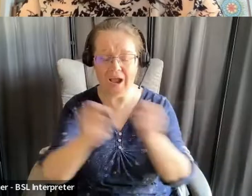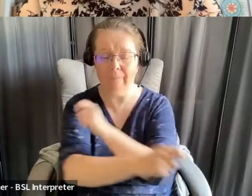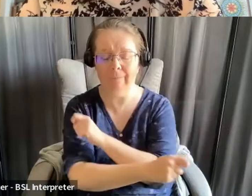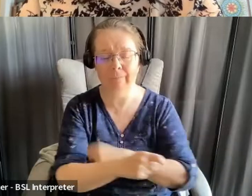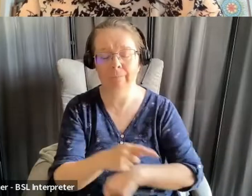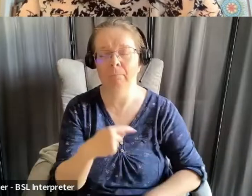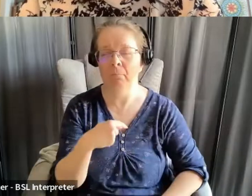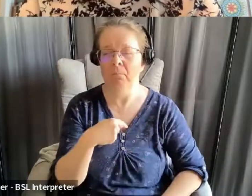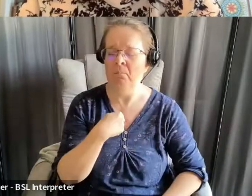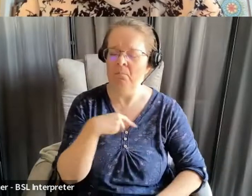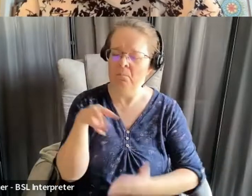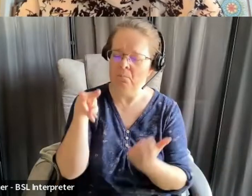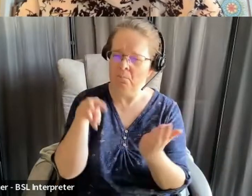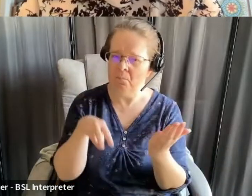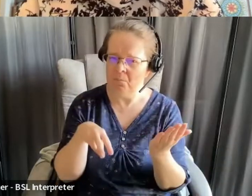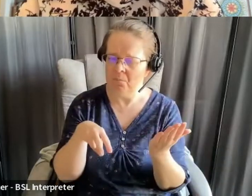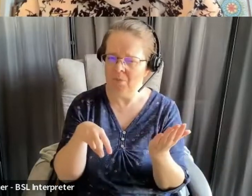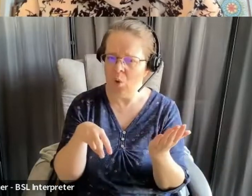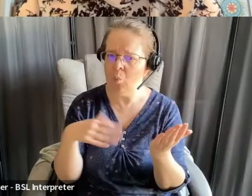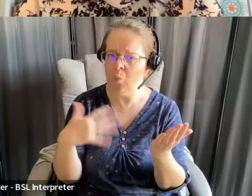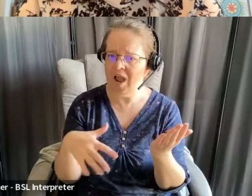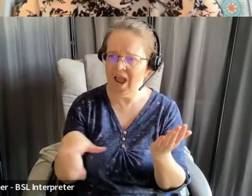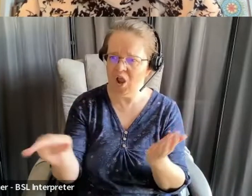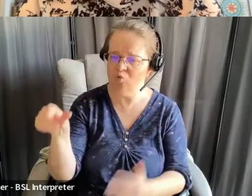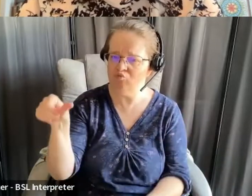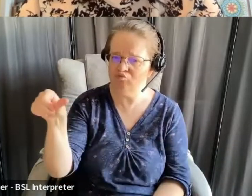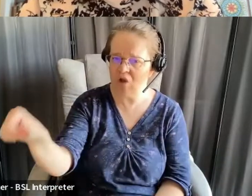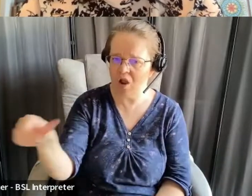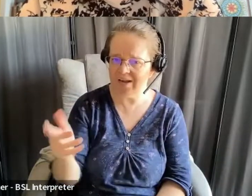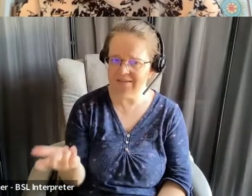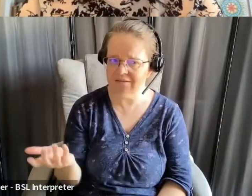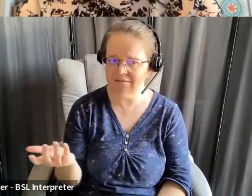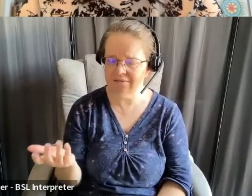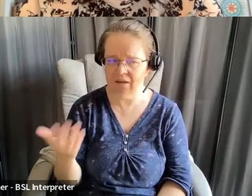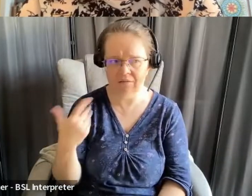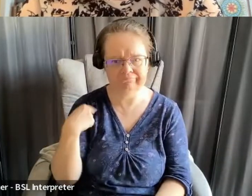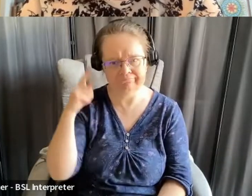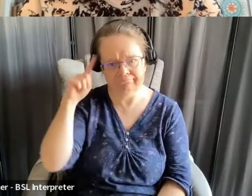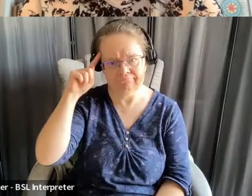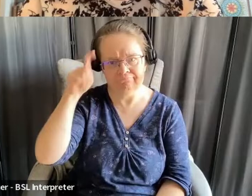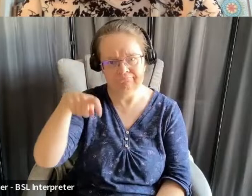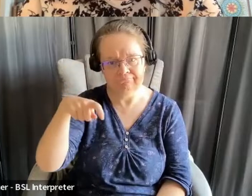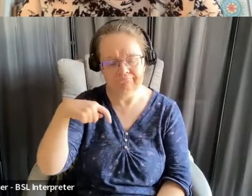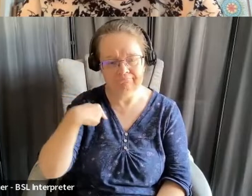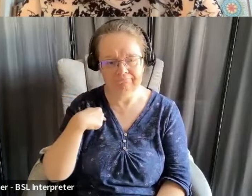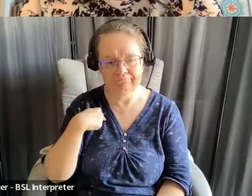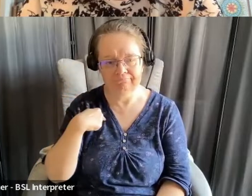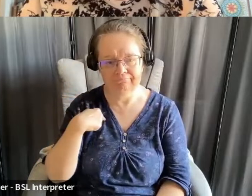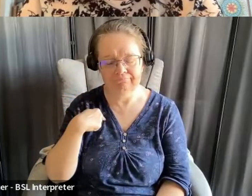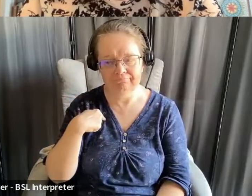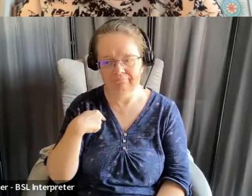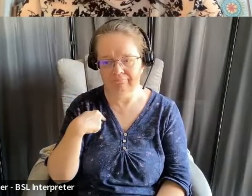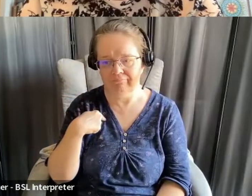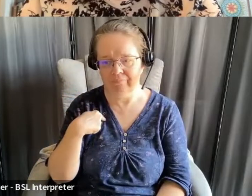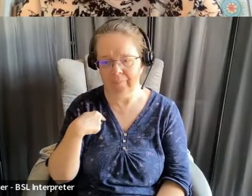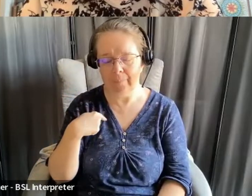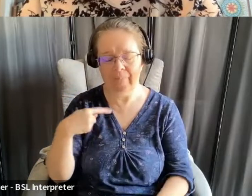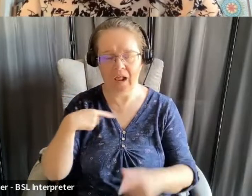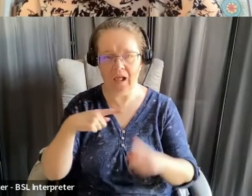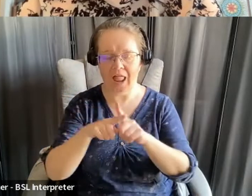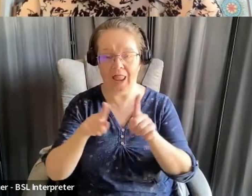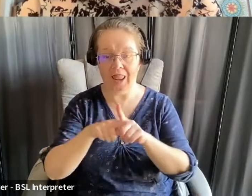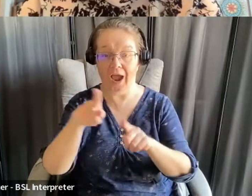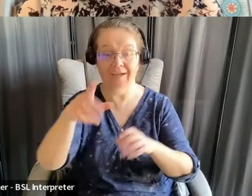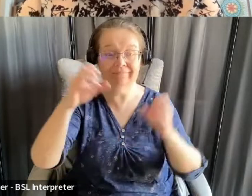thought, Jesus, he's right. It never occurred to me. And the epiphany, the light